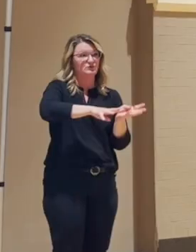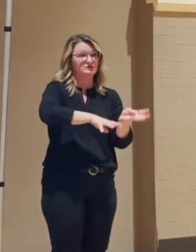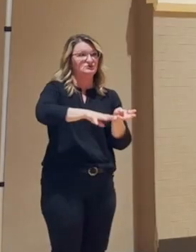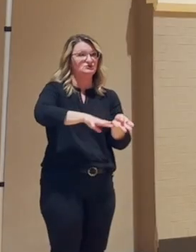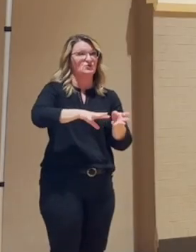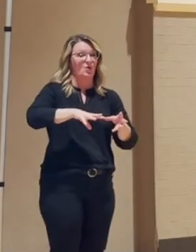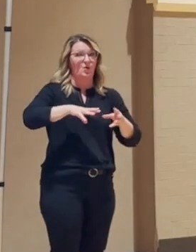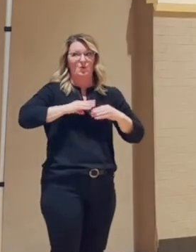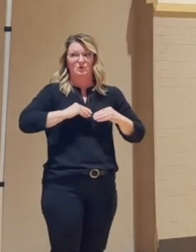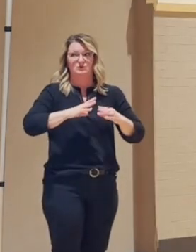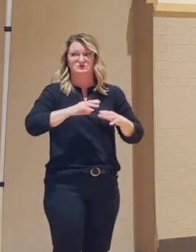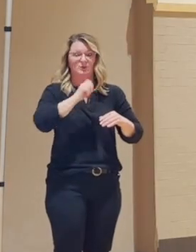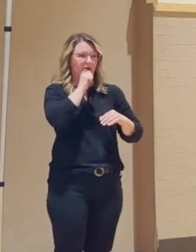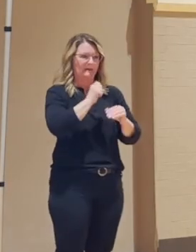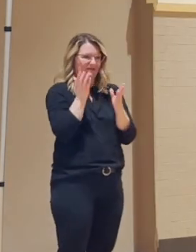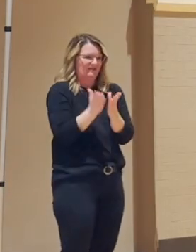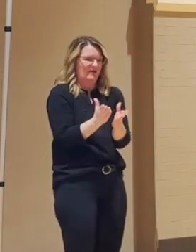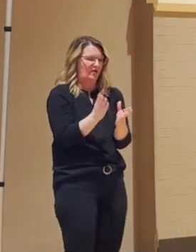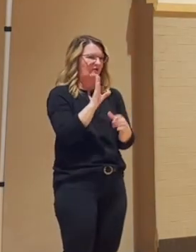be present in homes,